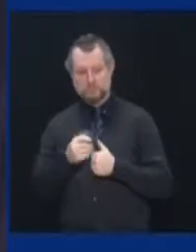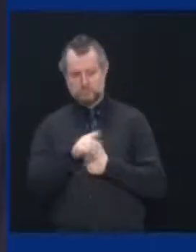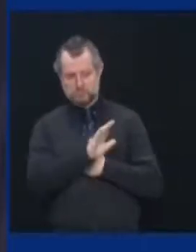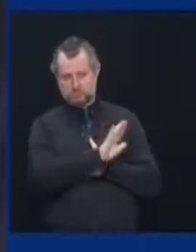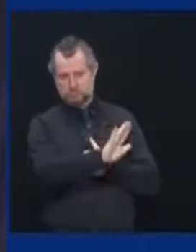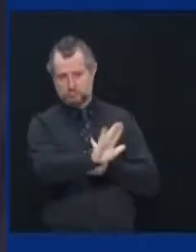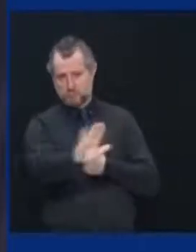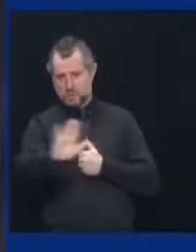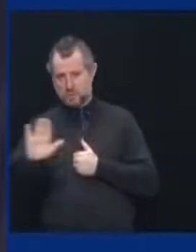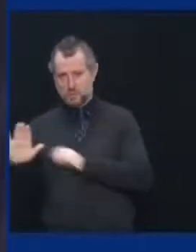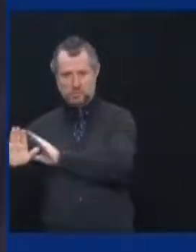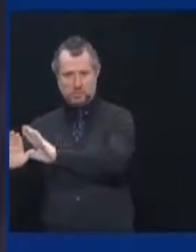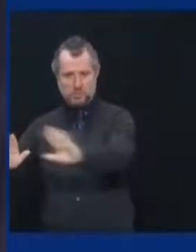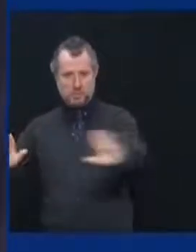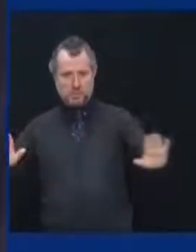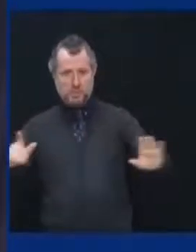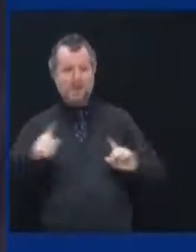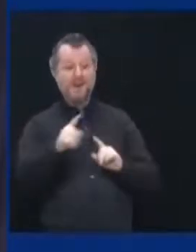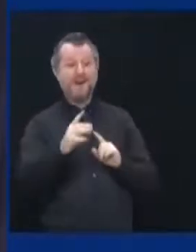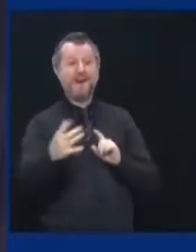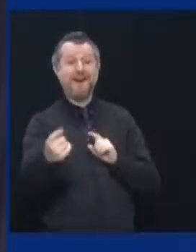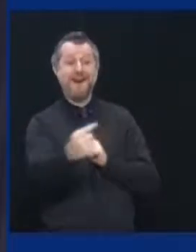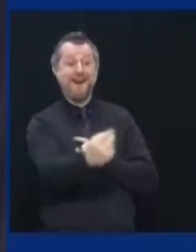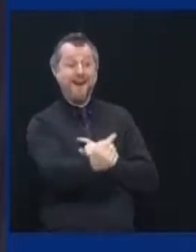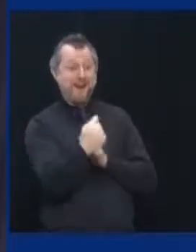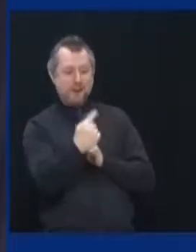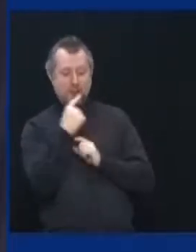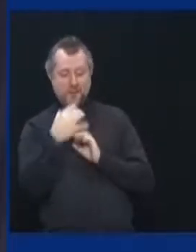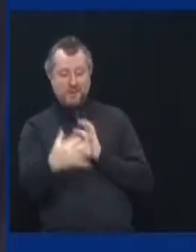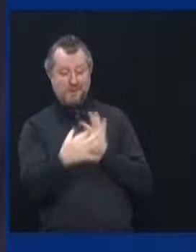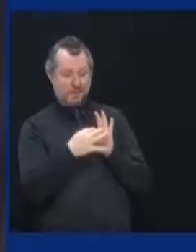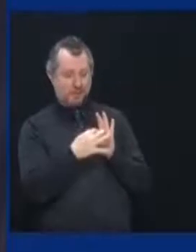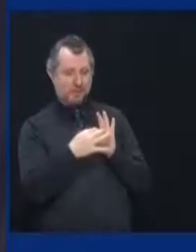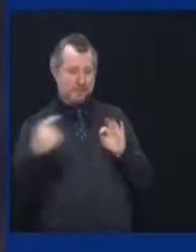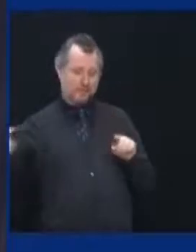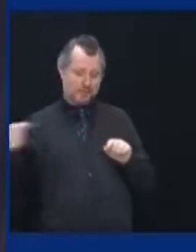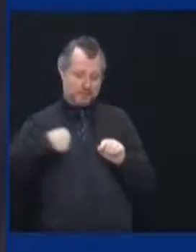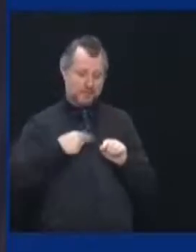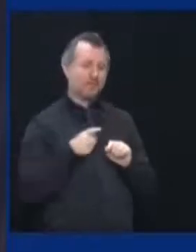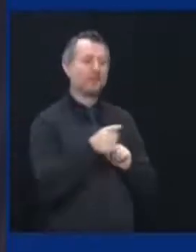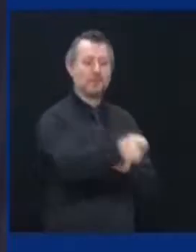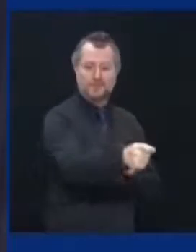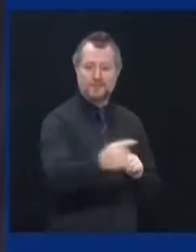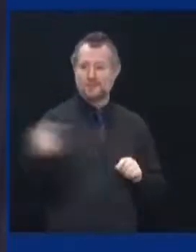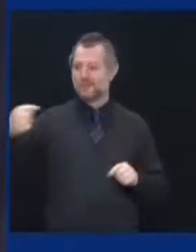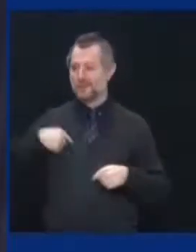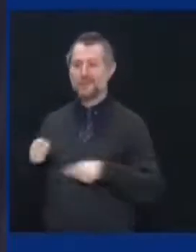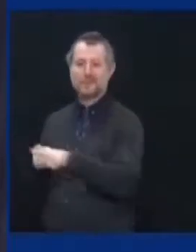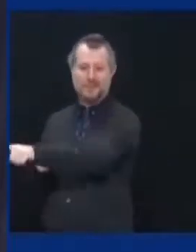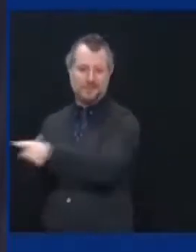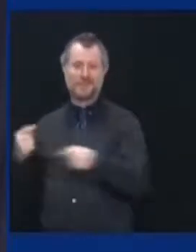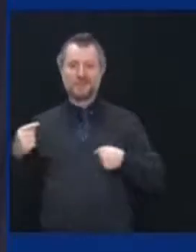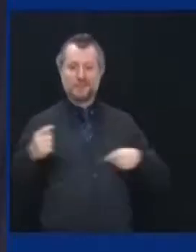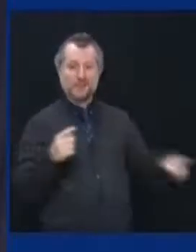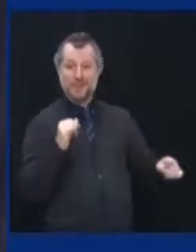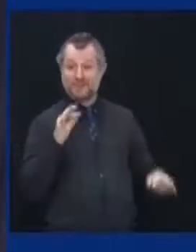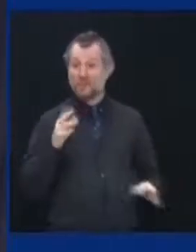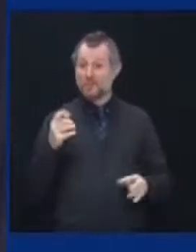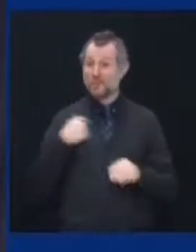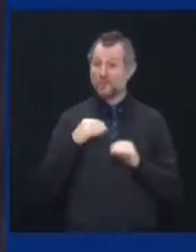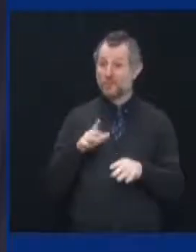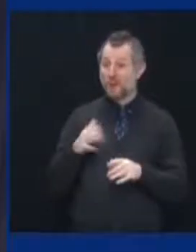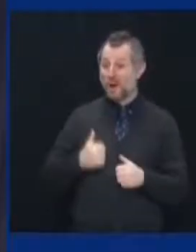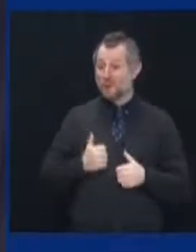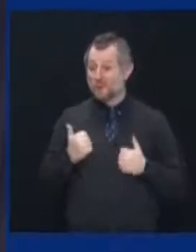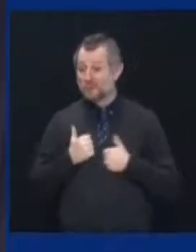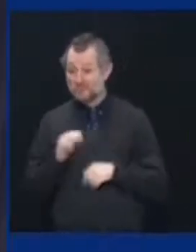Our website was the collector of the 1,000. So punch in your address and it'll tell you the